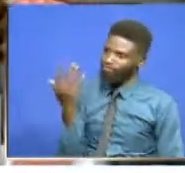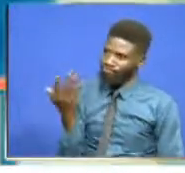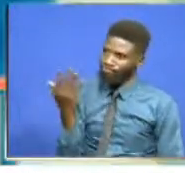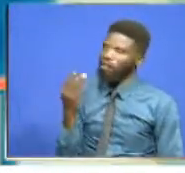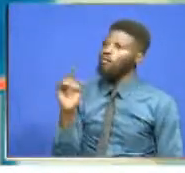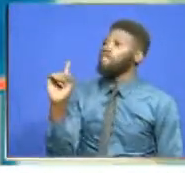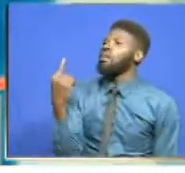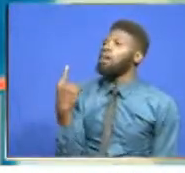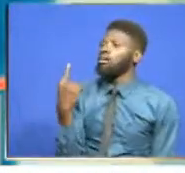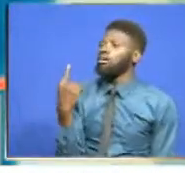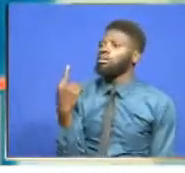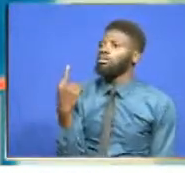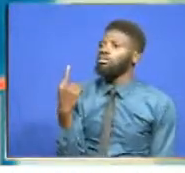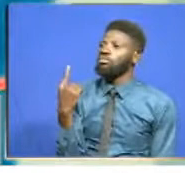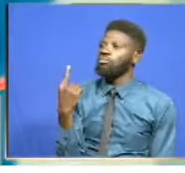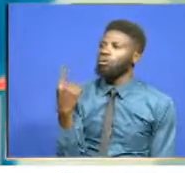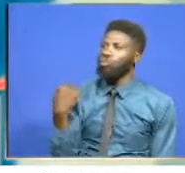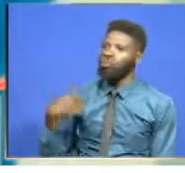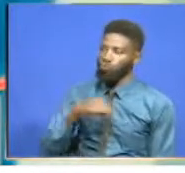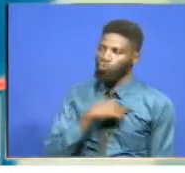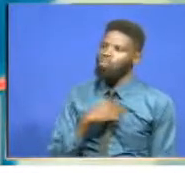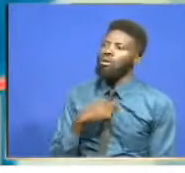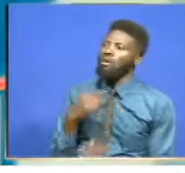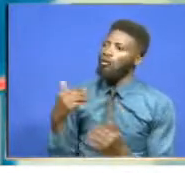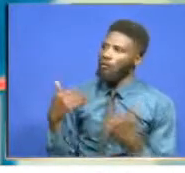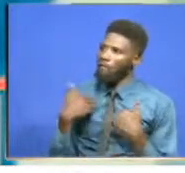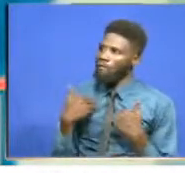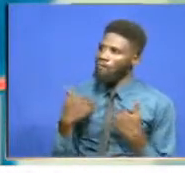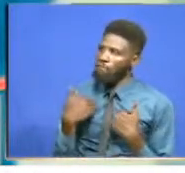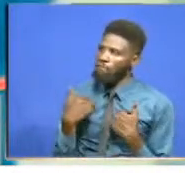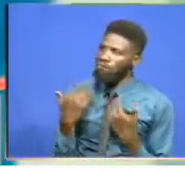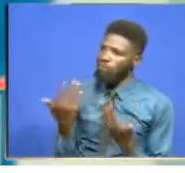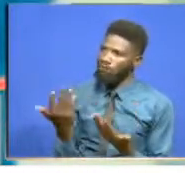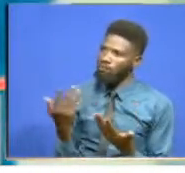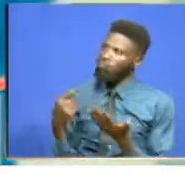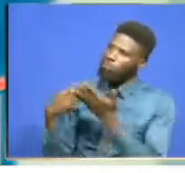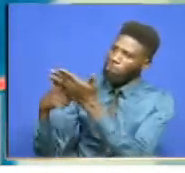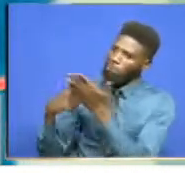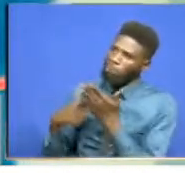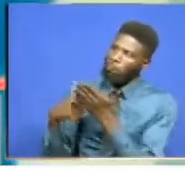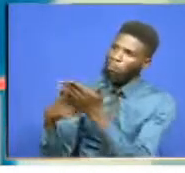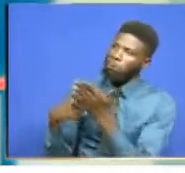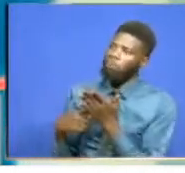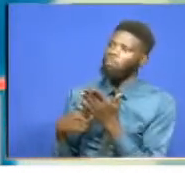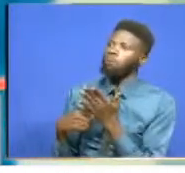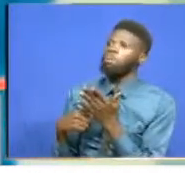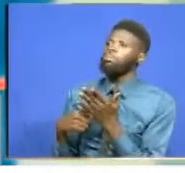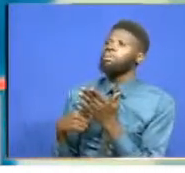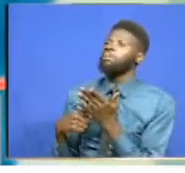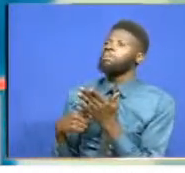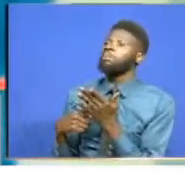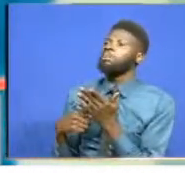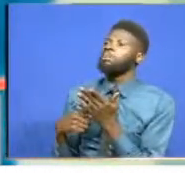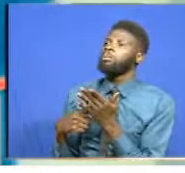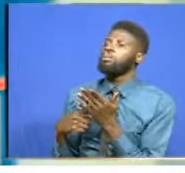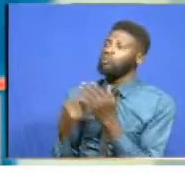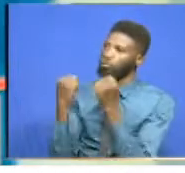First of all, is that we have a very dispassionate engagement about the BBI